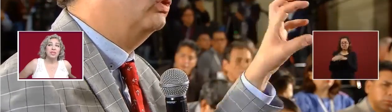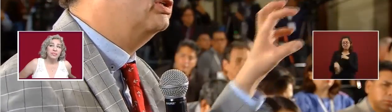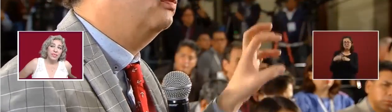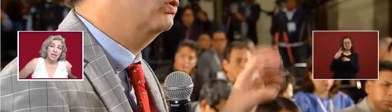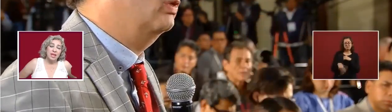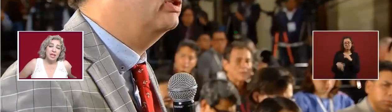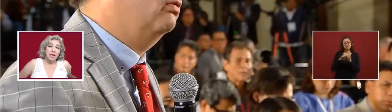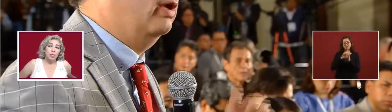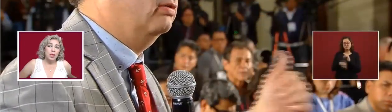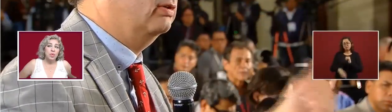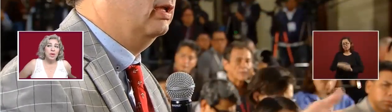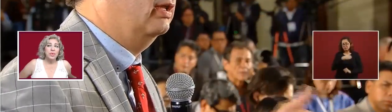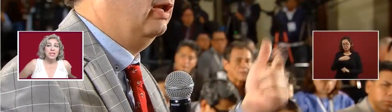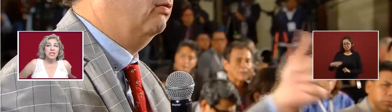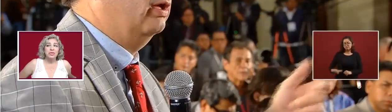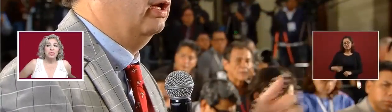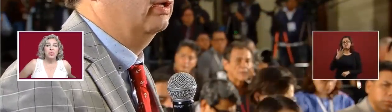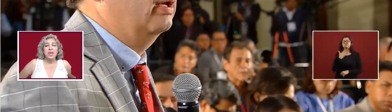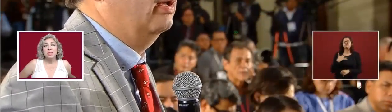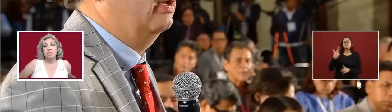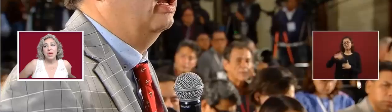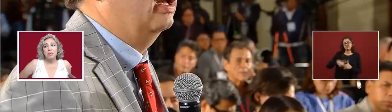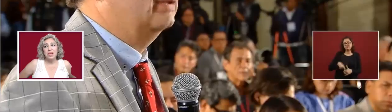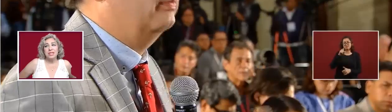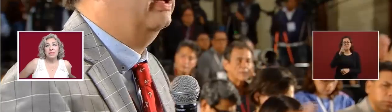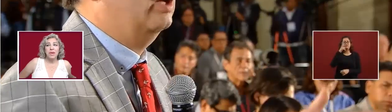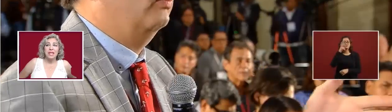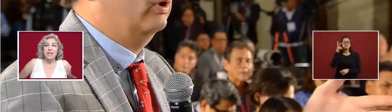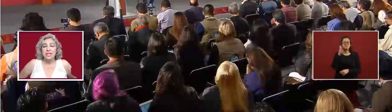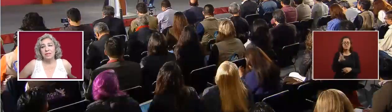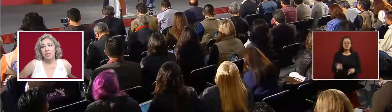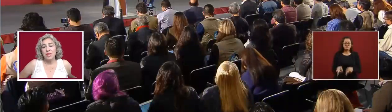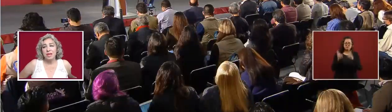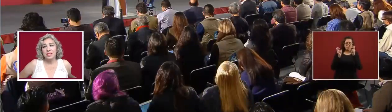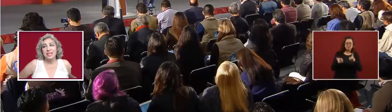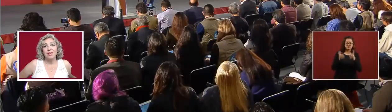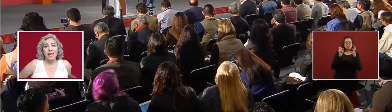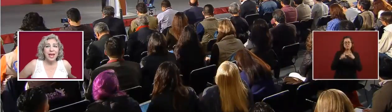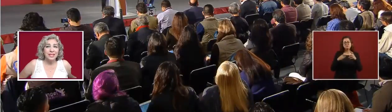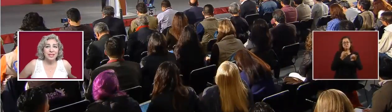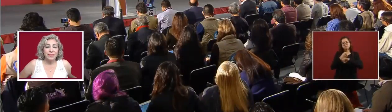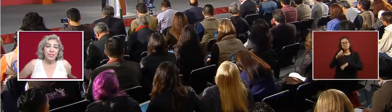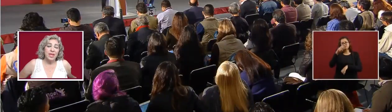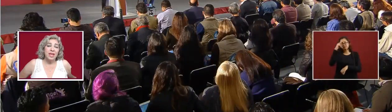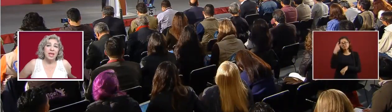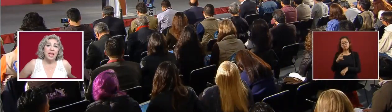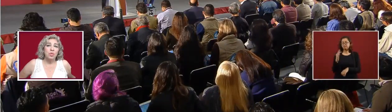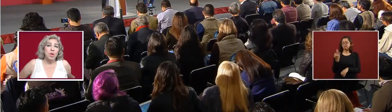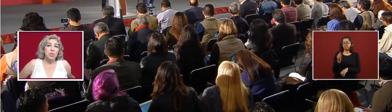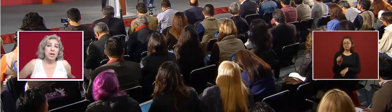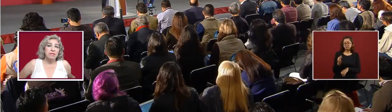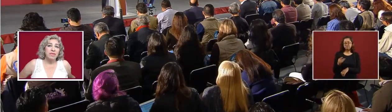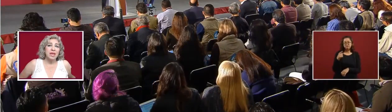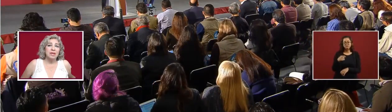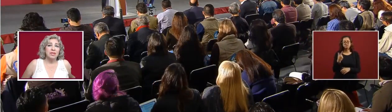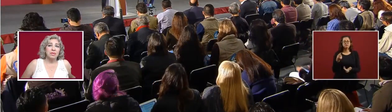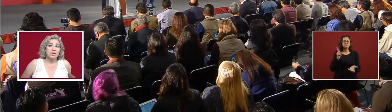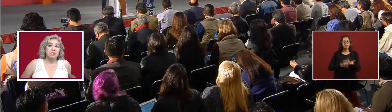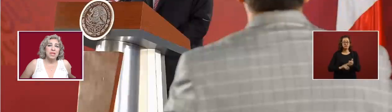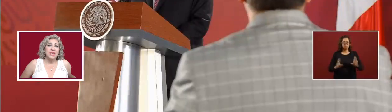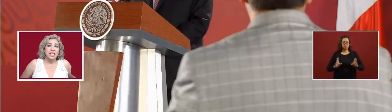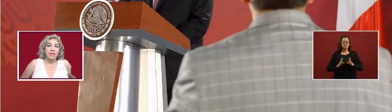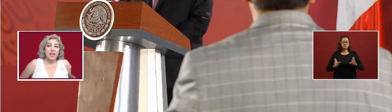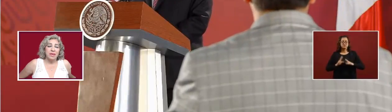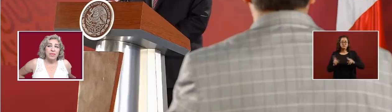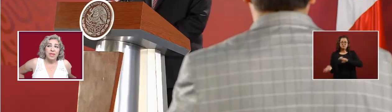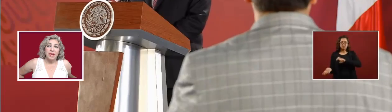travel. When we went to three, uh, municipalities, where they steal gas, and we were in a vehicle, that